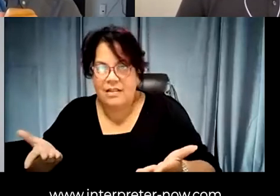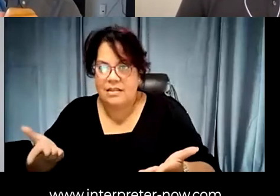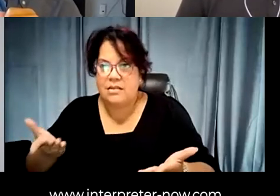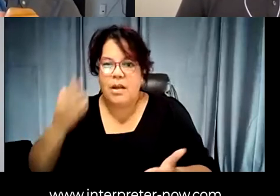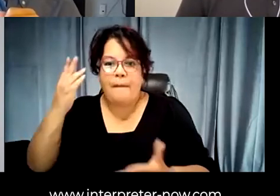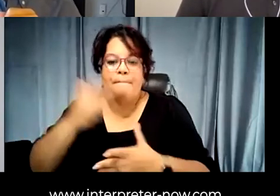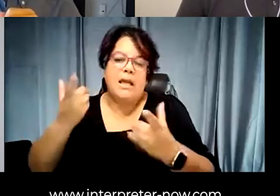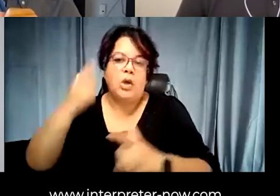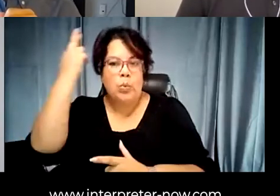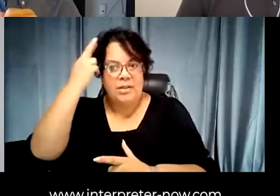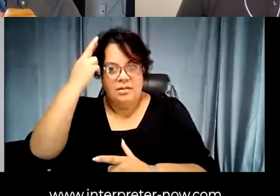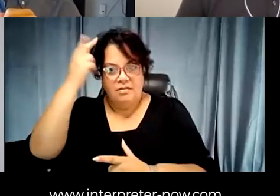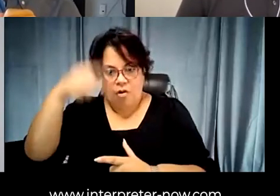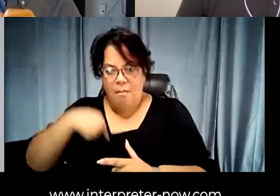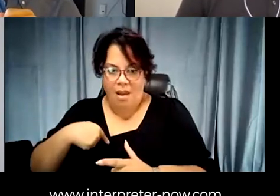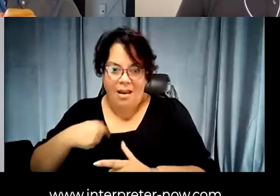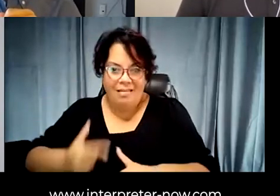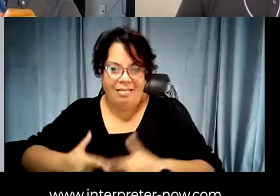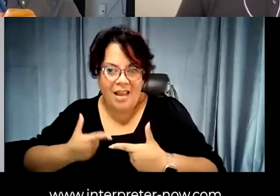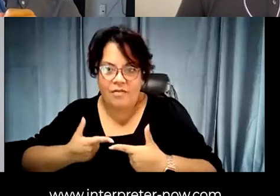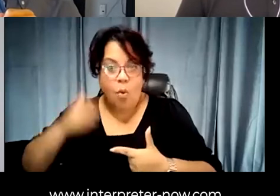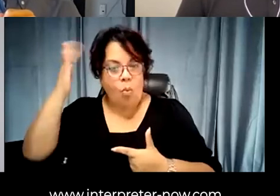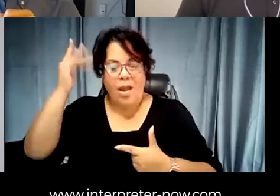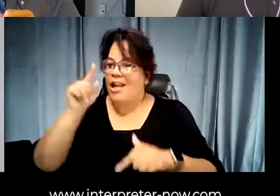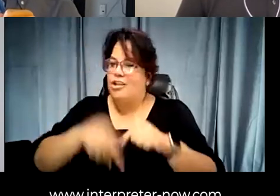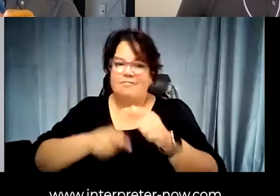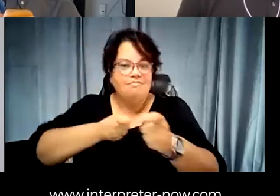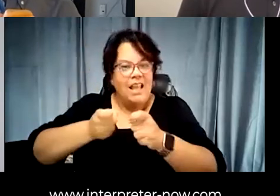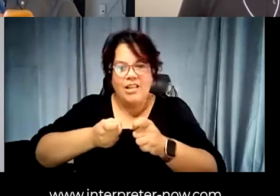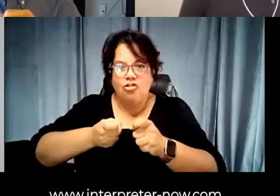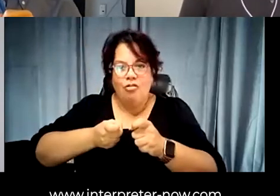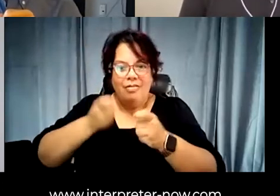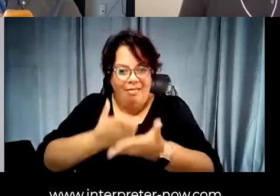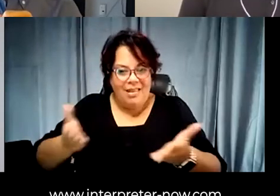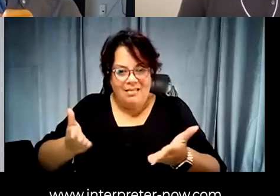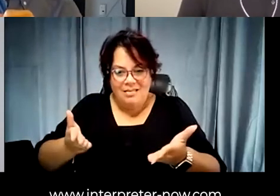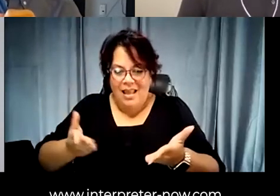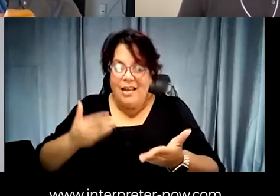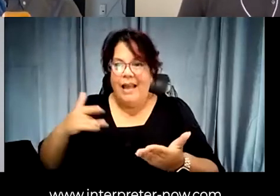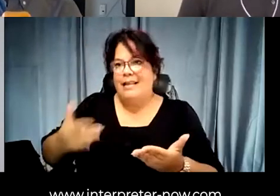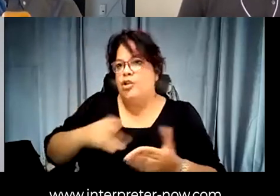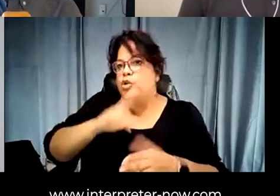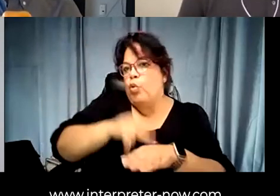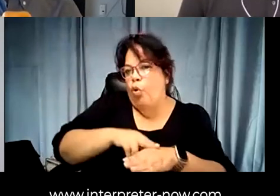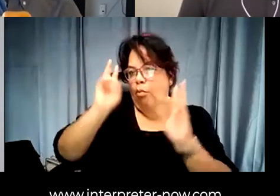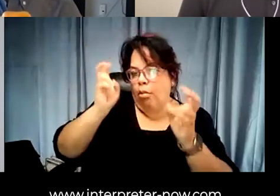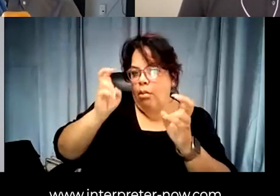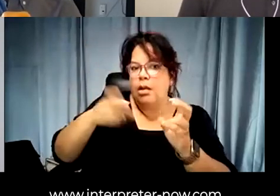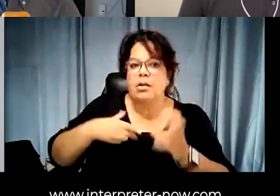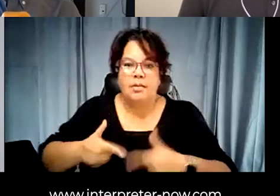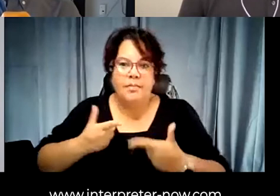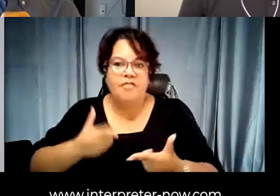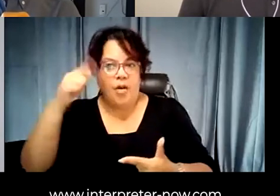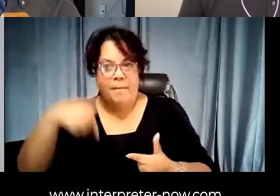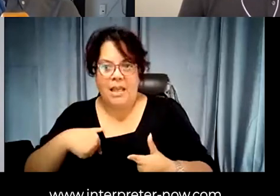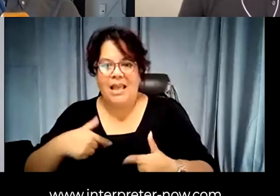happened because I didn't have the bandwidth to handle the things that normally I was able to handle. So for me, my version of life-lifing was